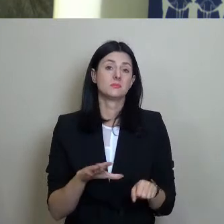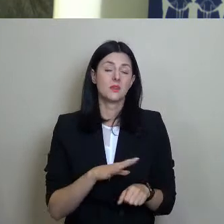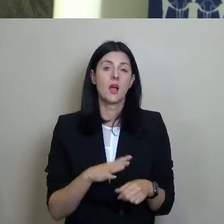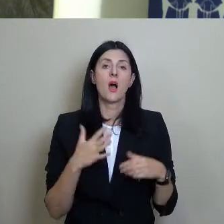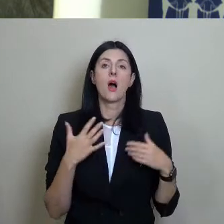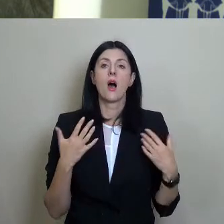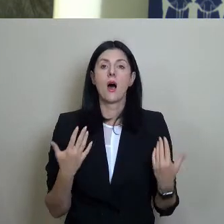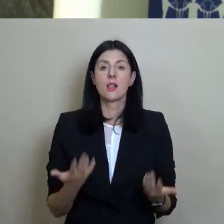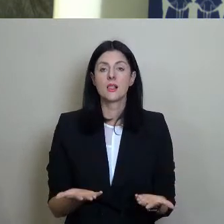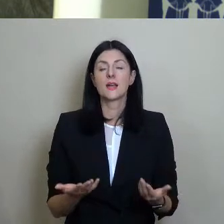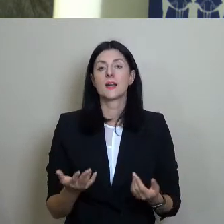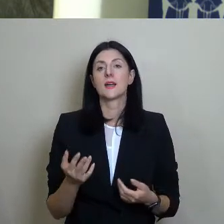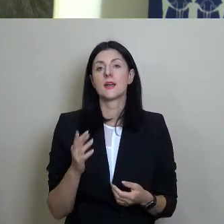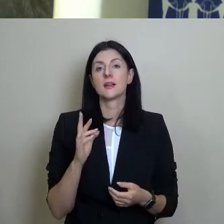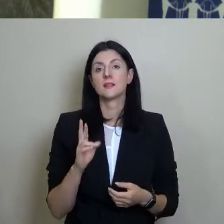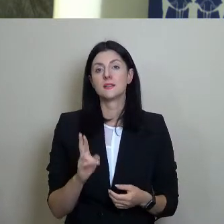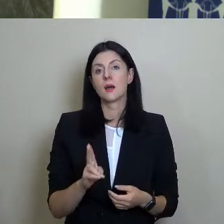Well,